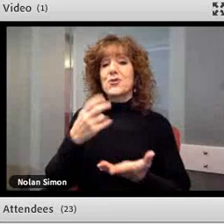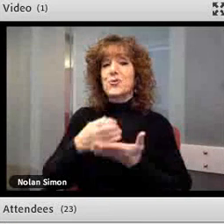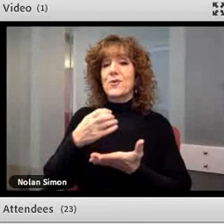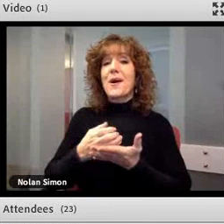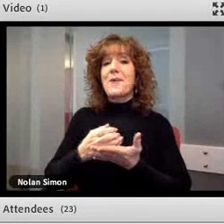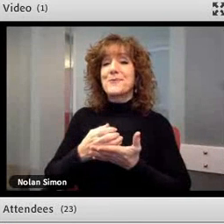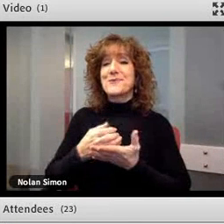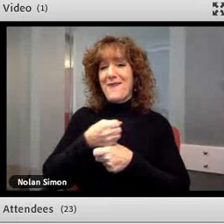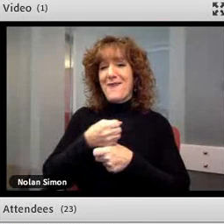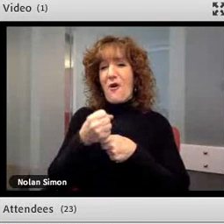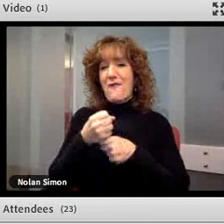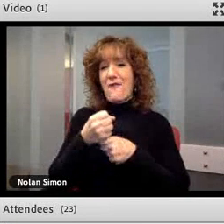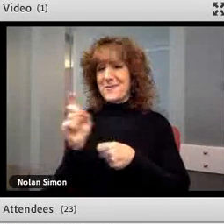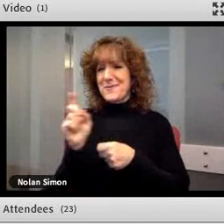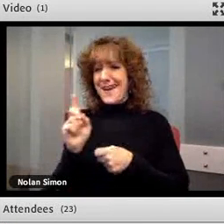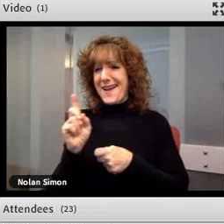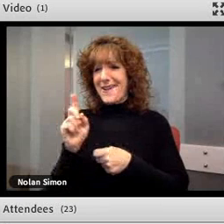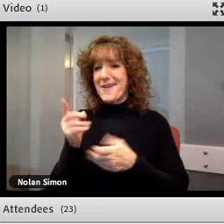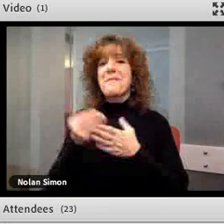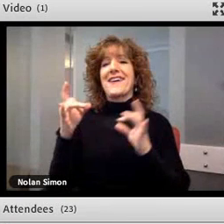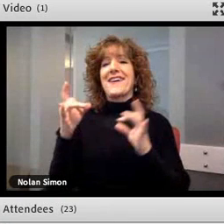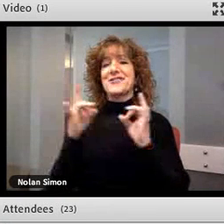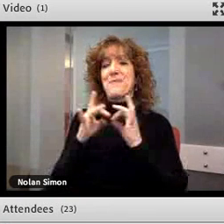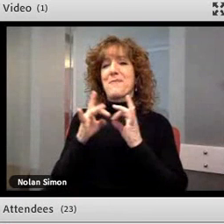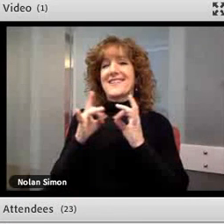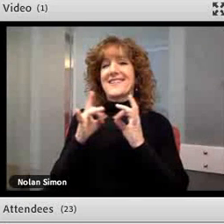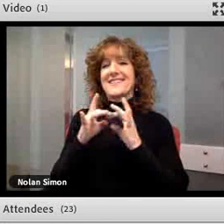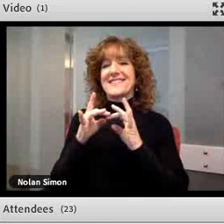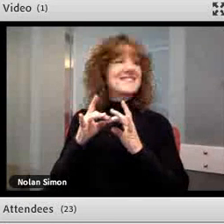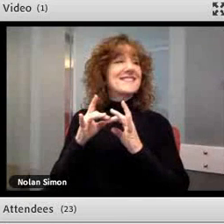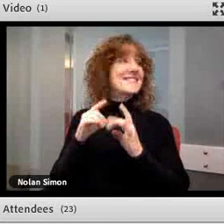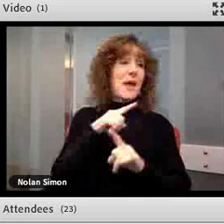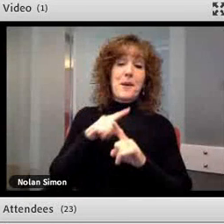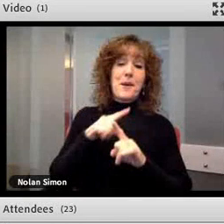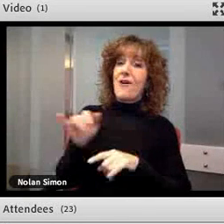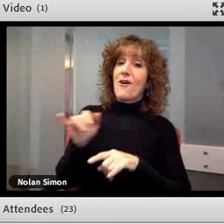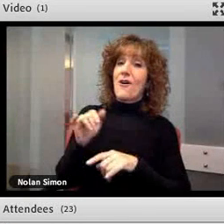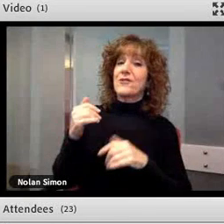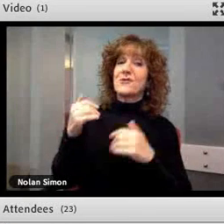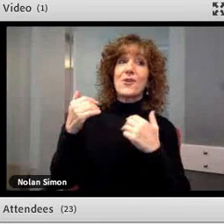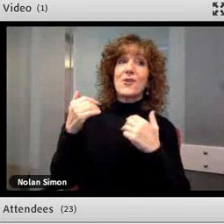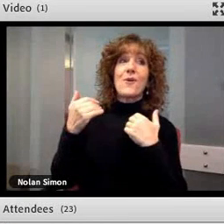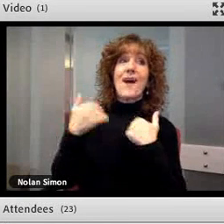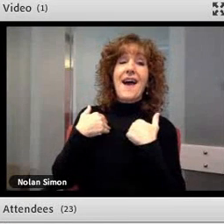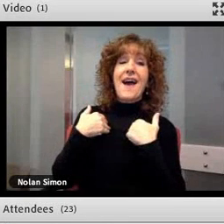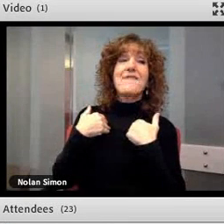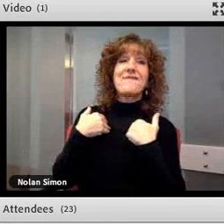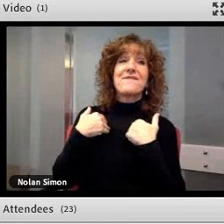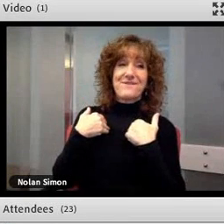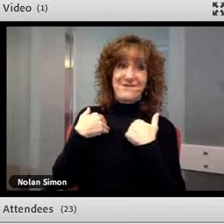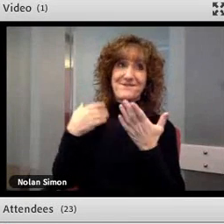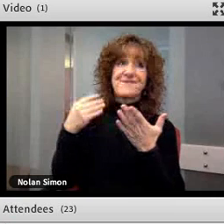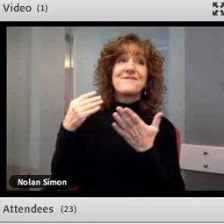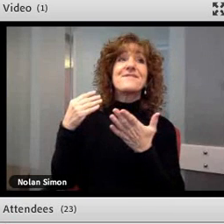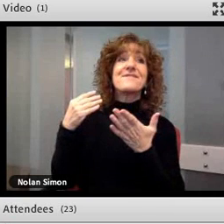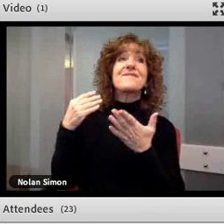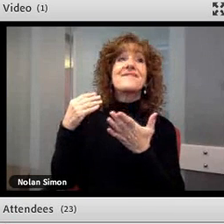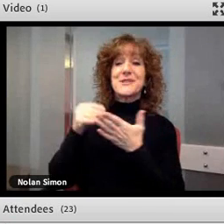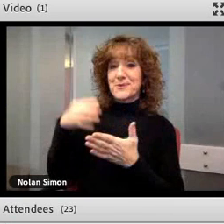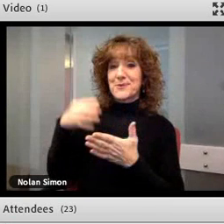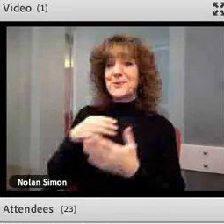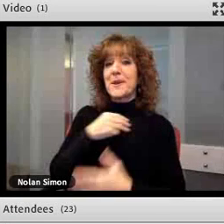at Starbucks. However, you also mentioned that we also have students. Yes. Oh, that's right. We also